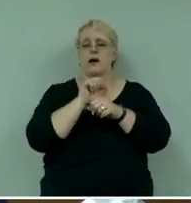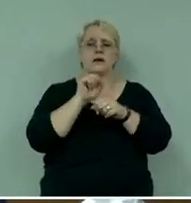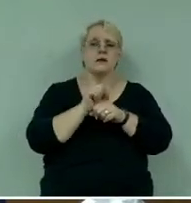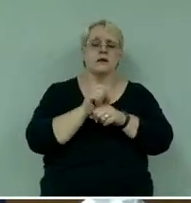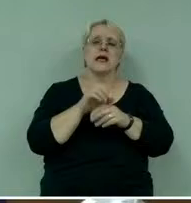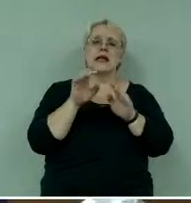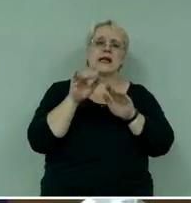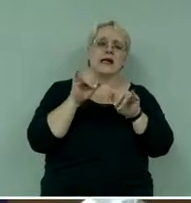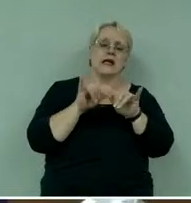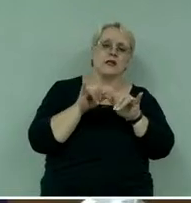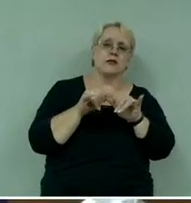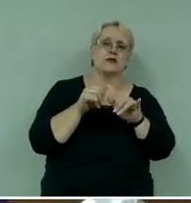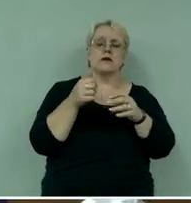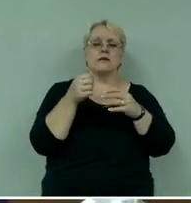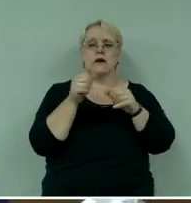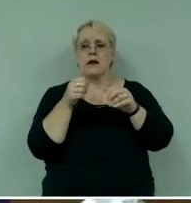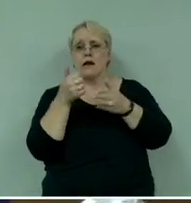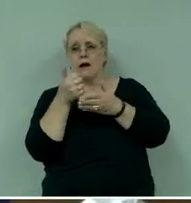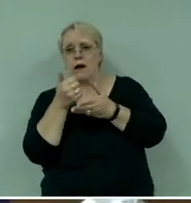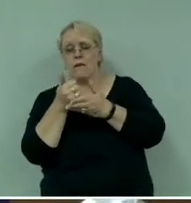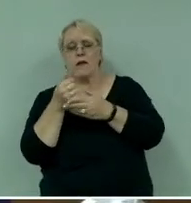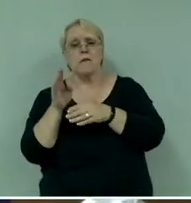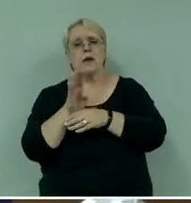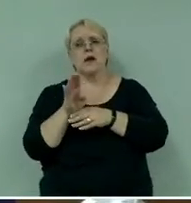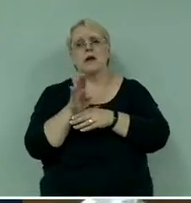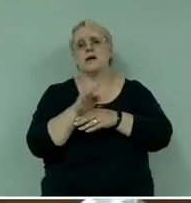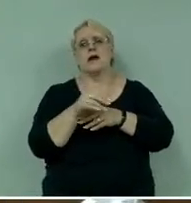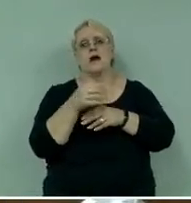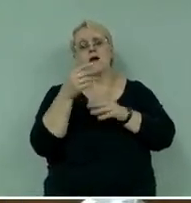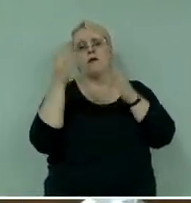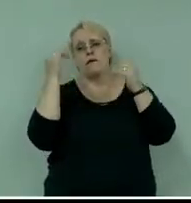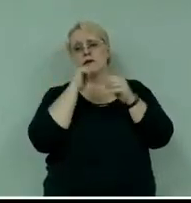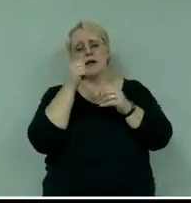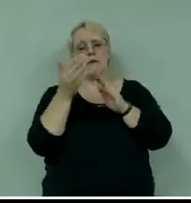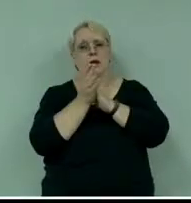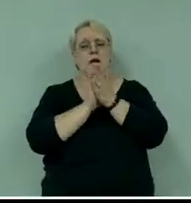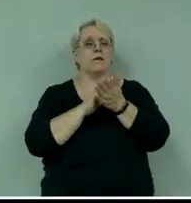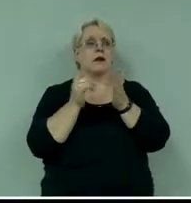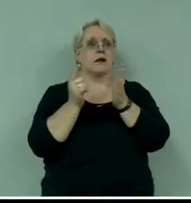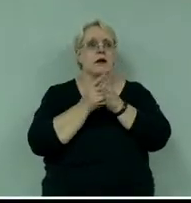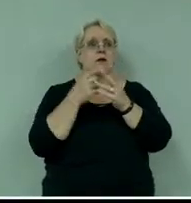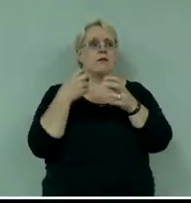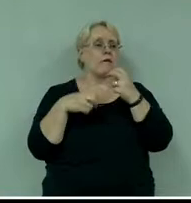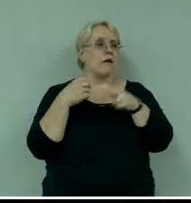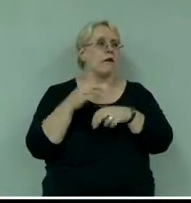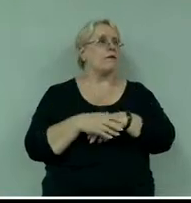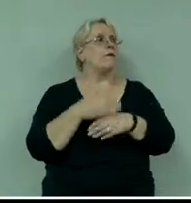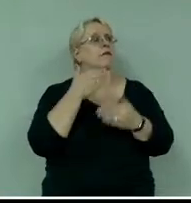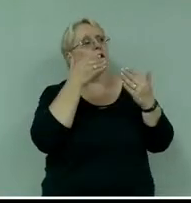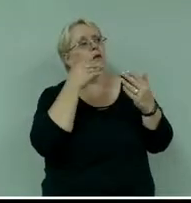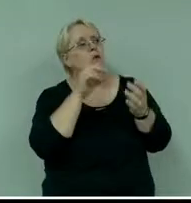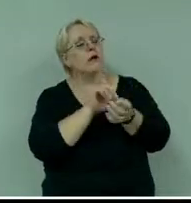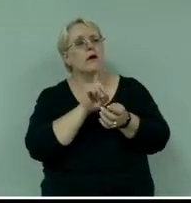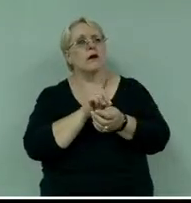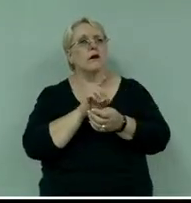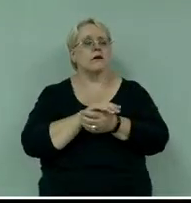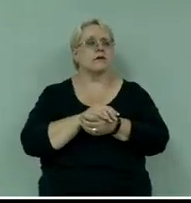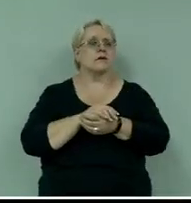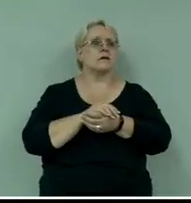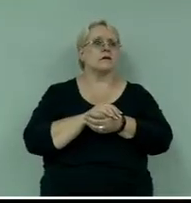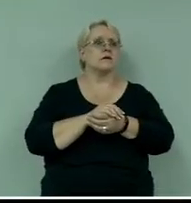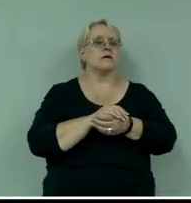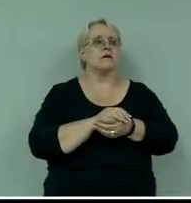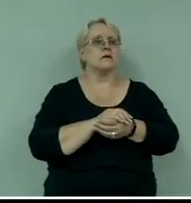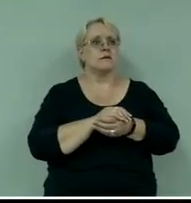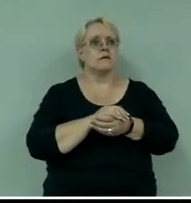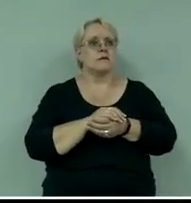solutions for the businesses that are there, and hopefully it doesn't become a legal issue. Cool. Thanks, doctor. All right. Right over here, Mayor. Any follow-up? Hi,